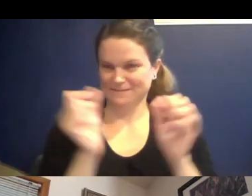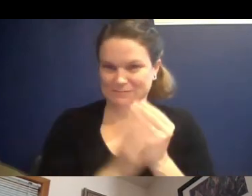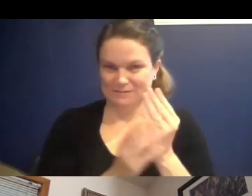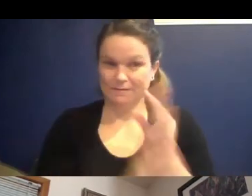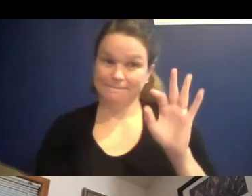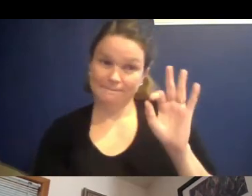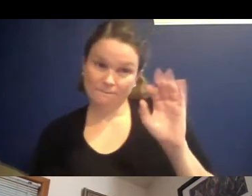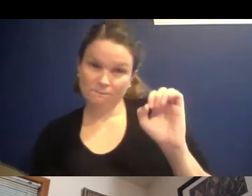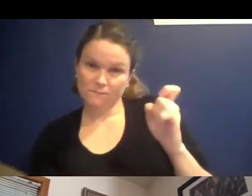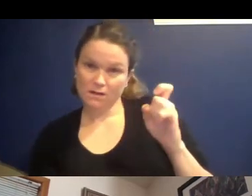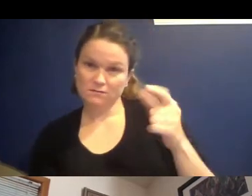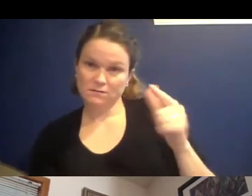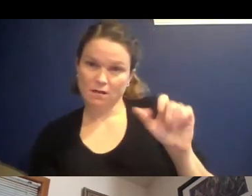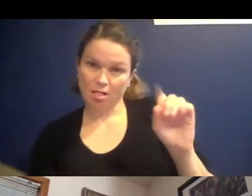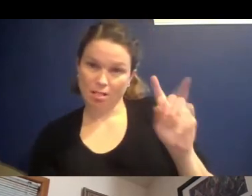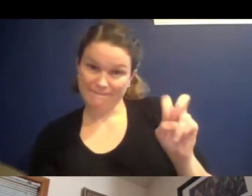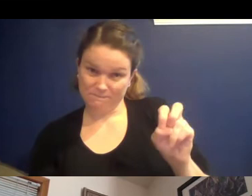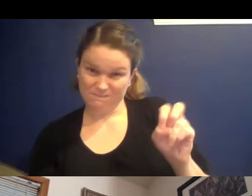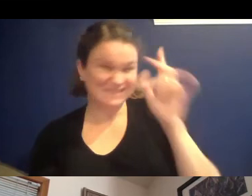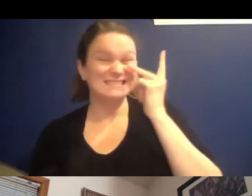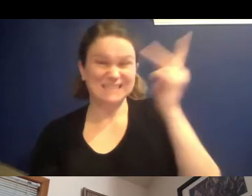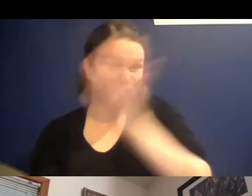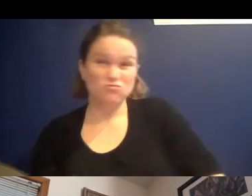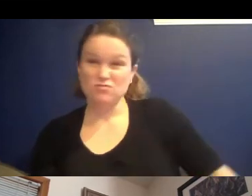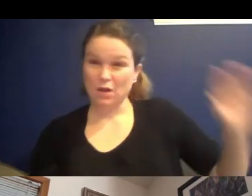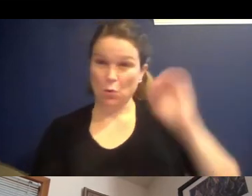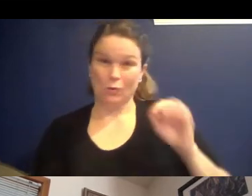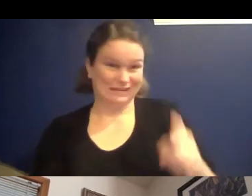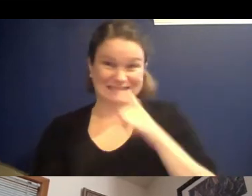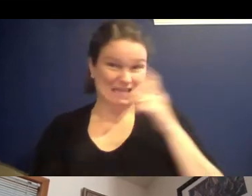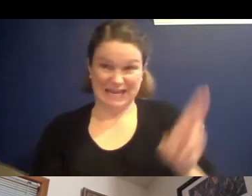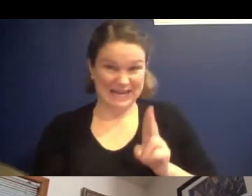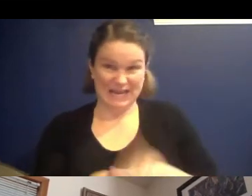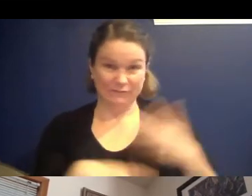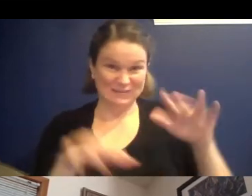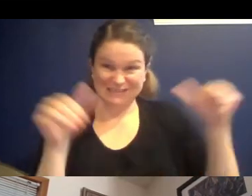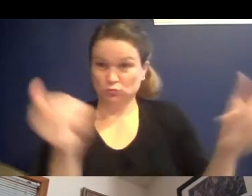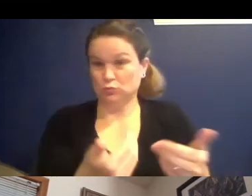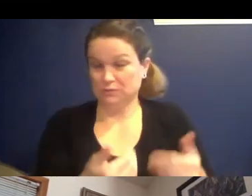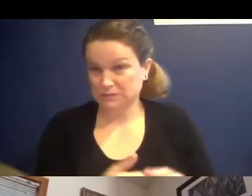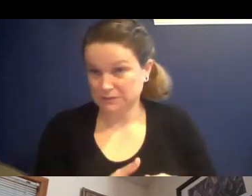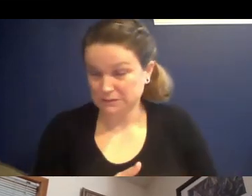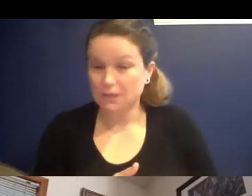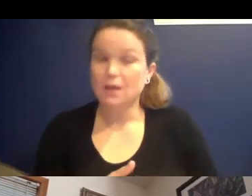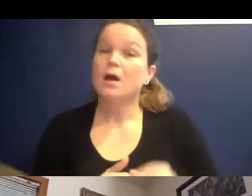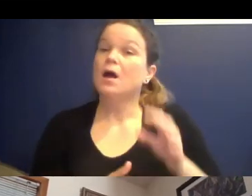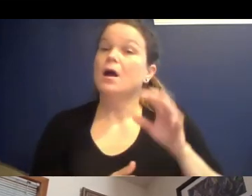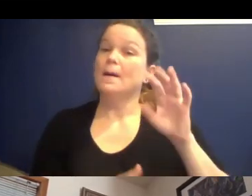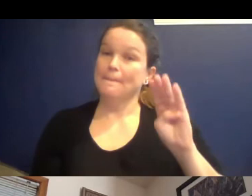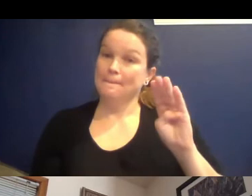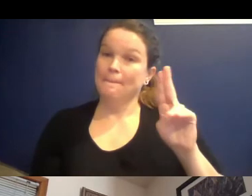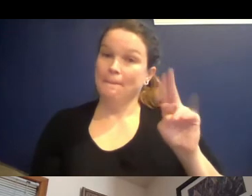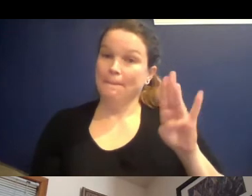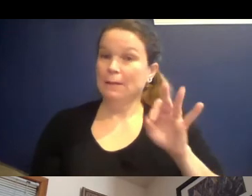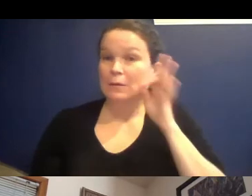foxglove all over Oregon, but it is an introduced species. It can be accessed by bumblebees, but not at all